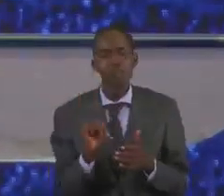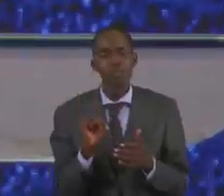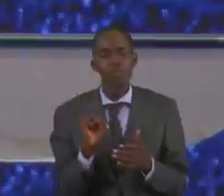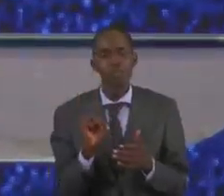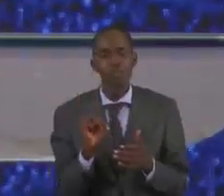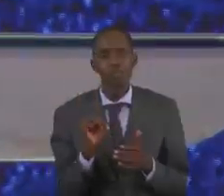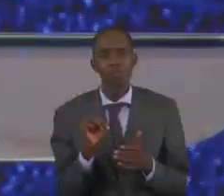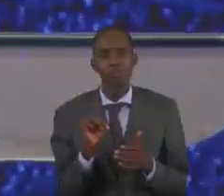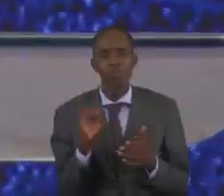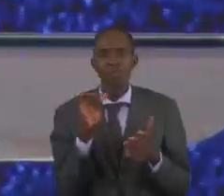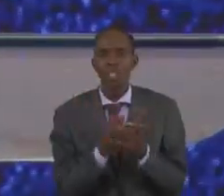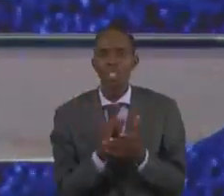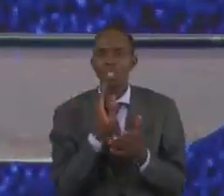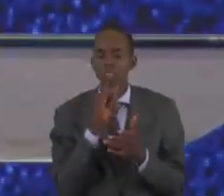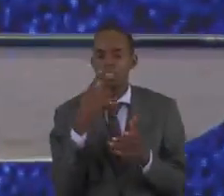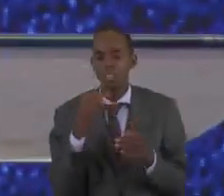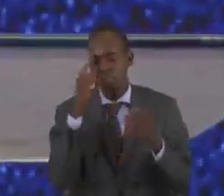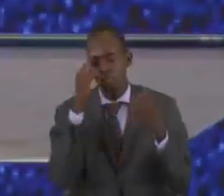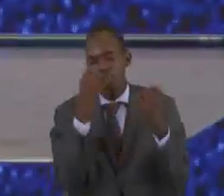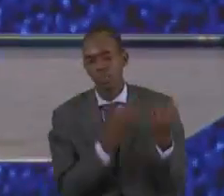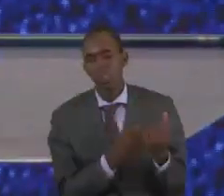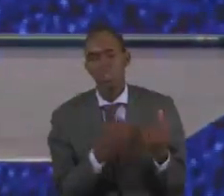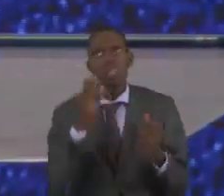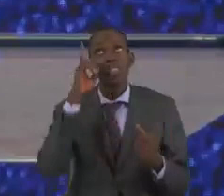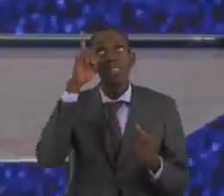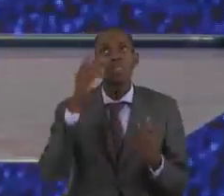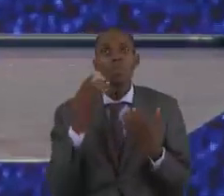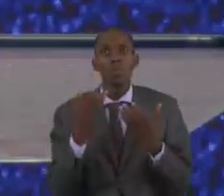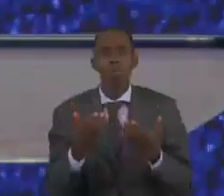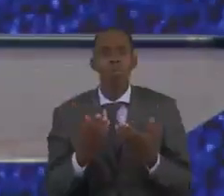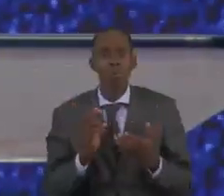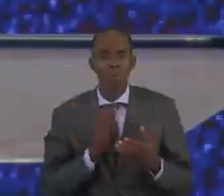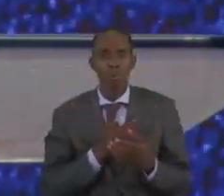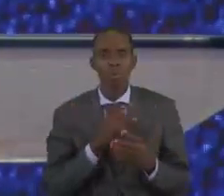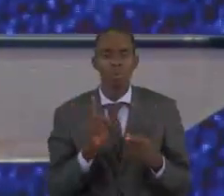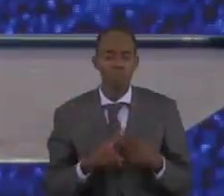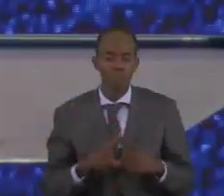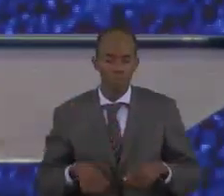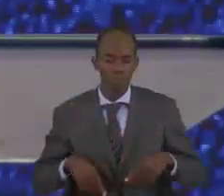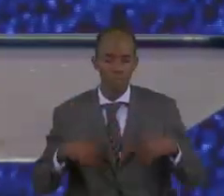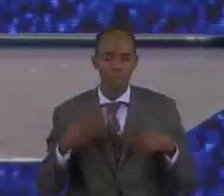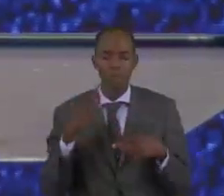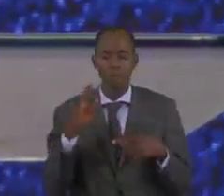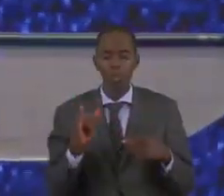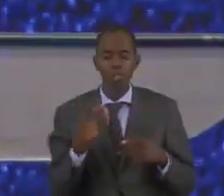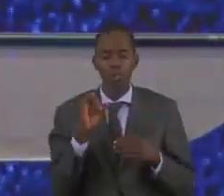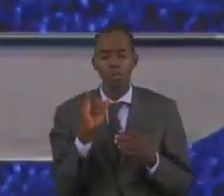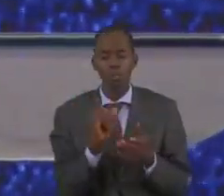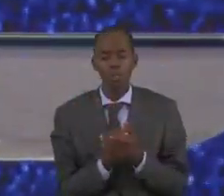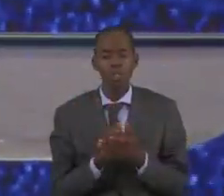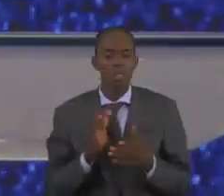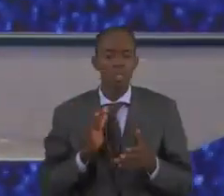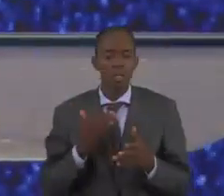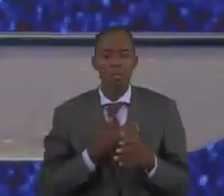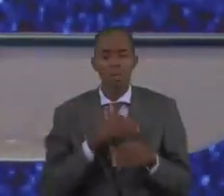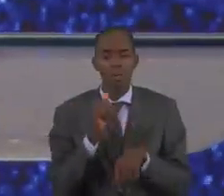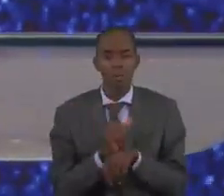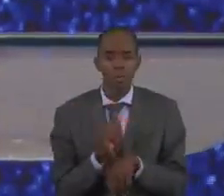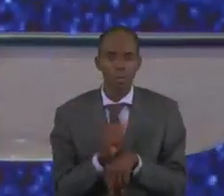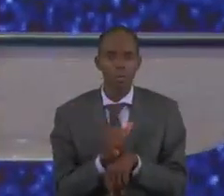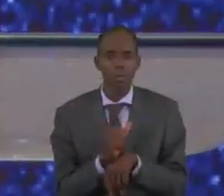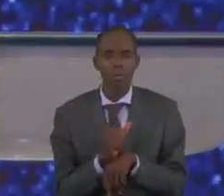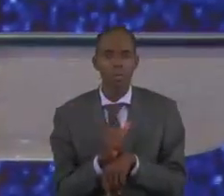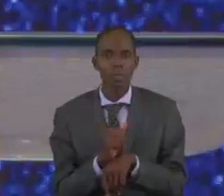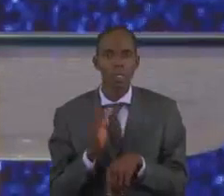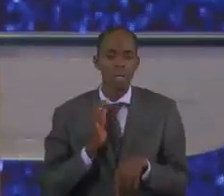pleases him, and that is the faith he wants us to live by every time, so that our walk,